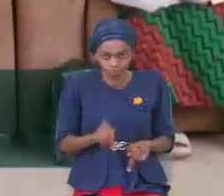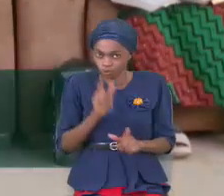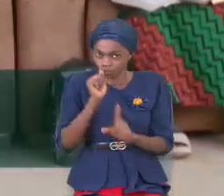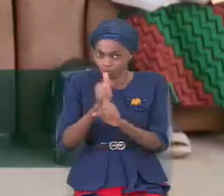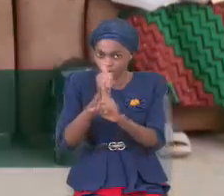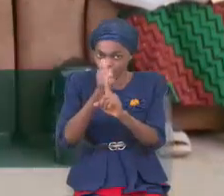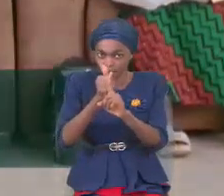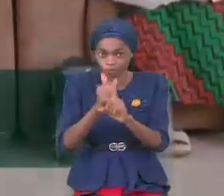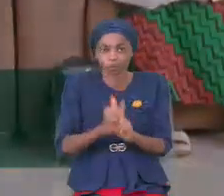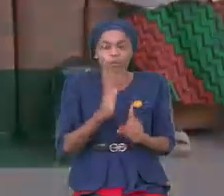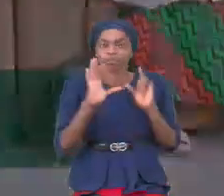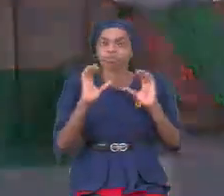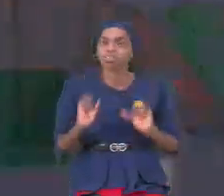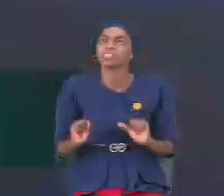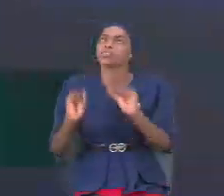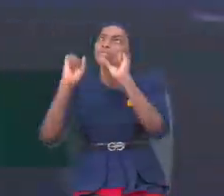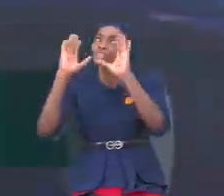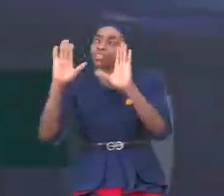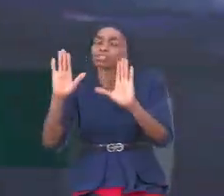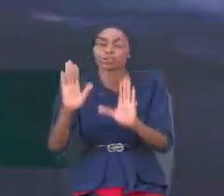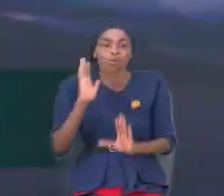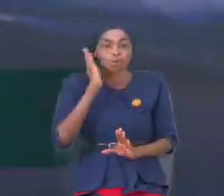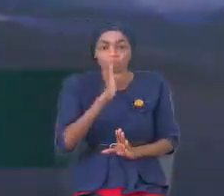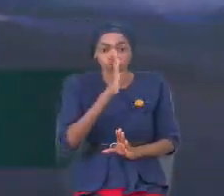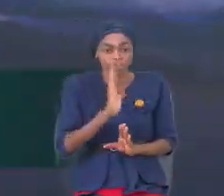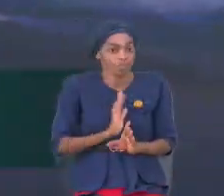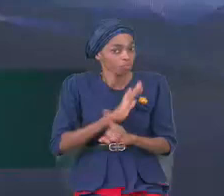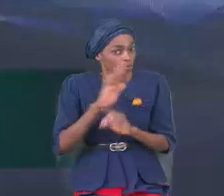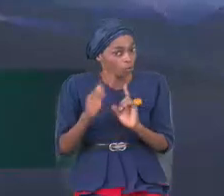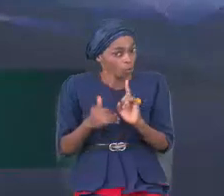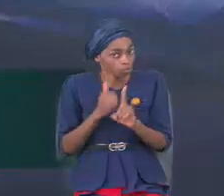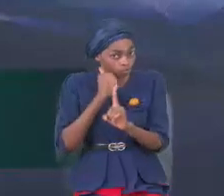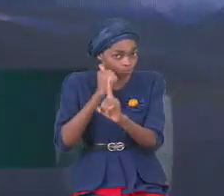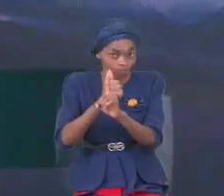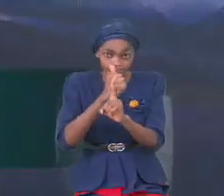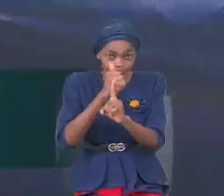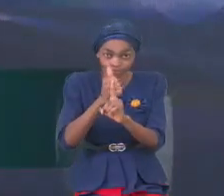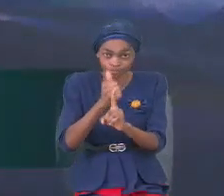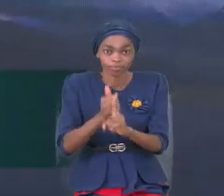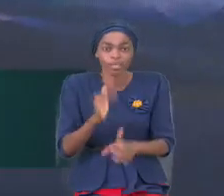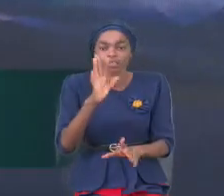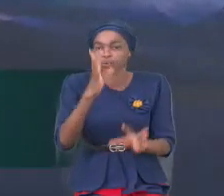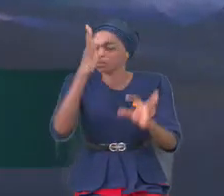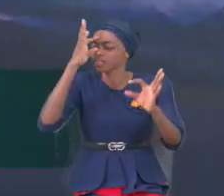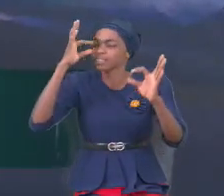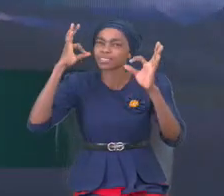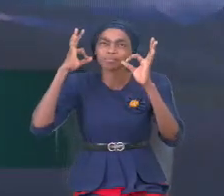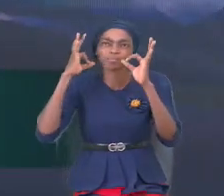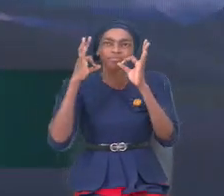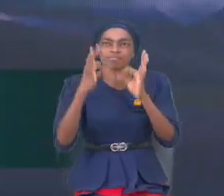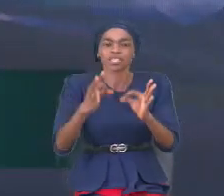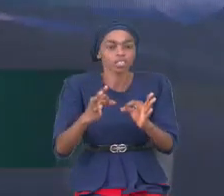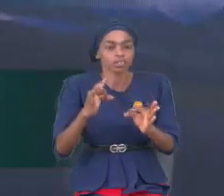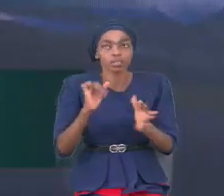devotion will be all by yourself. Your determination, he has called me, I've heard his